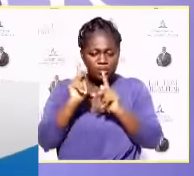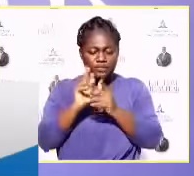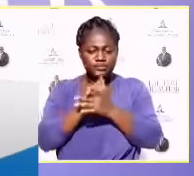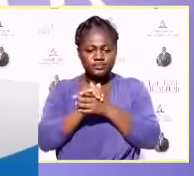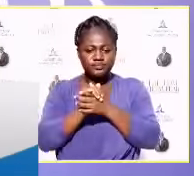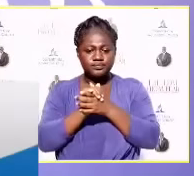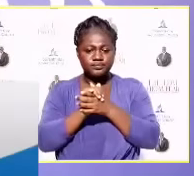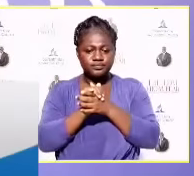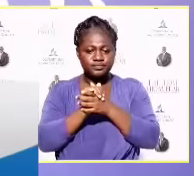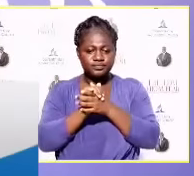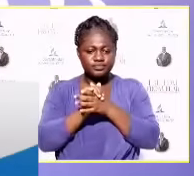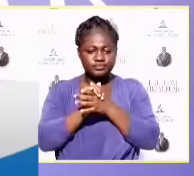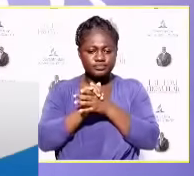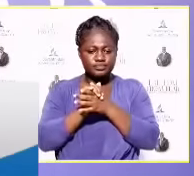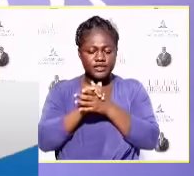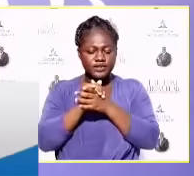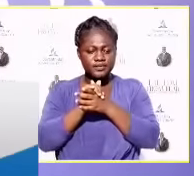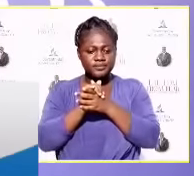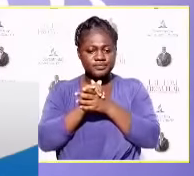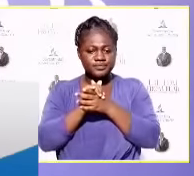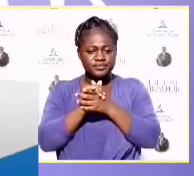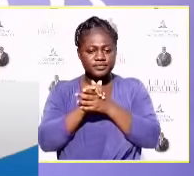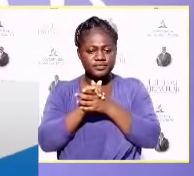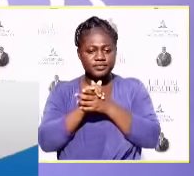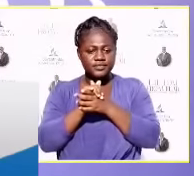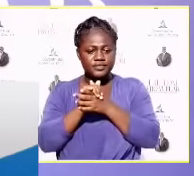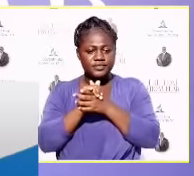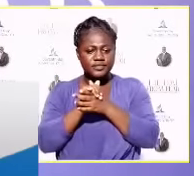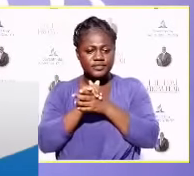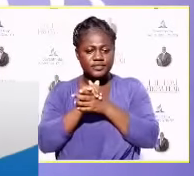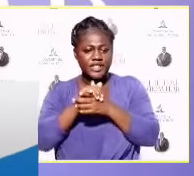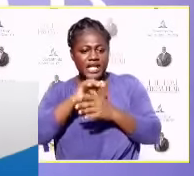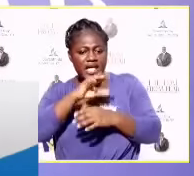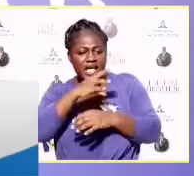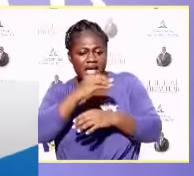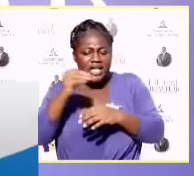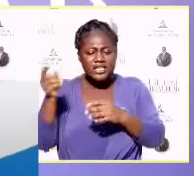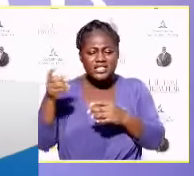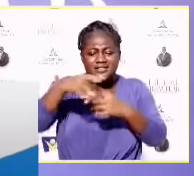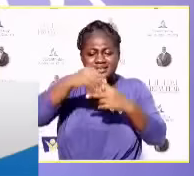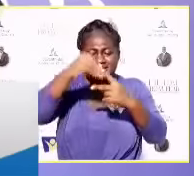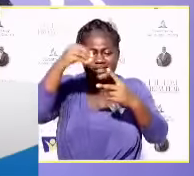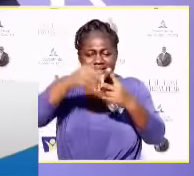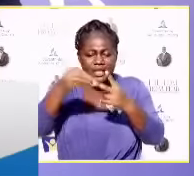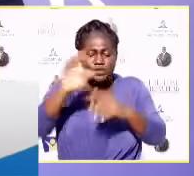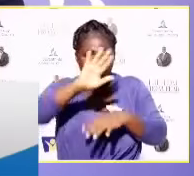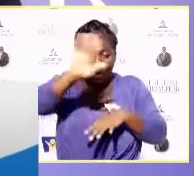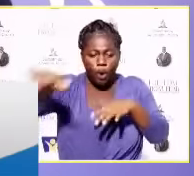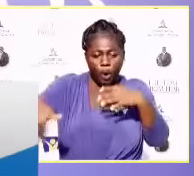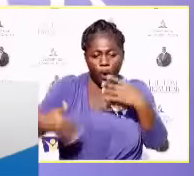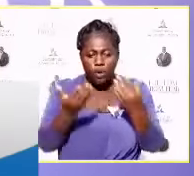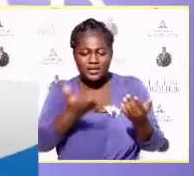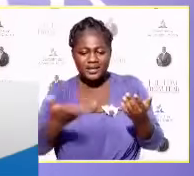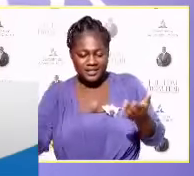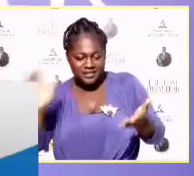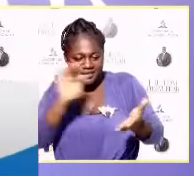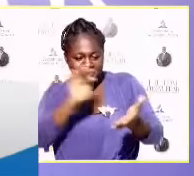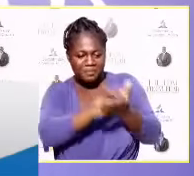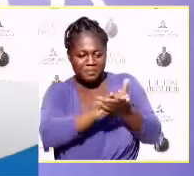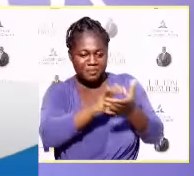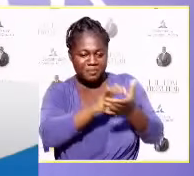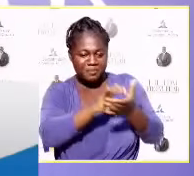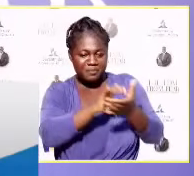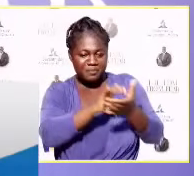And they took them wives of all which they chose. And the Lord